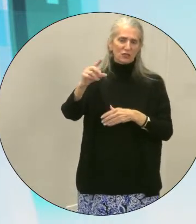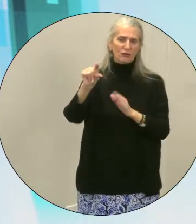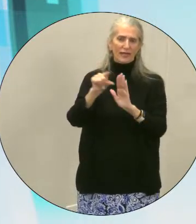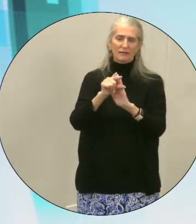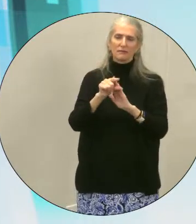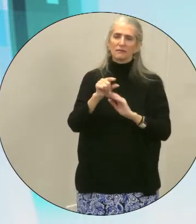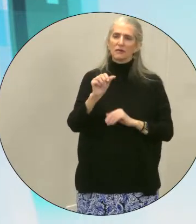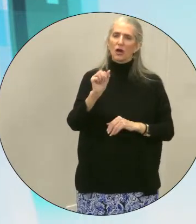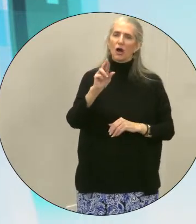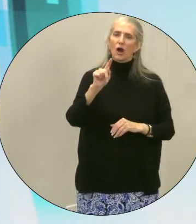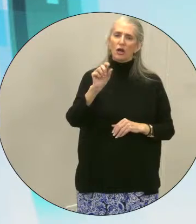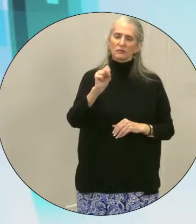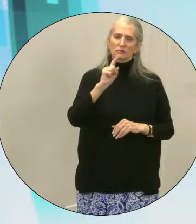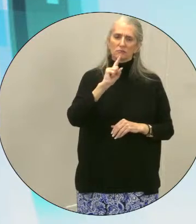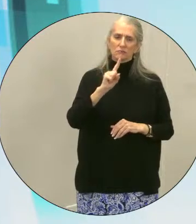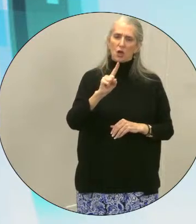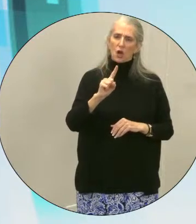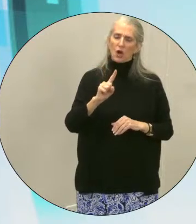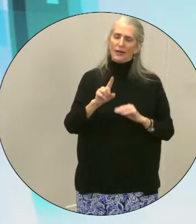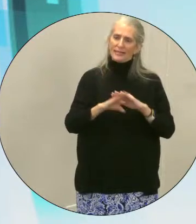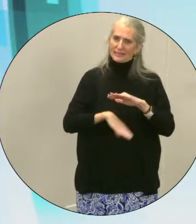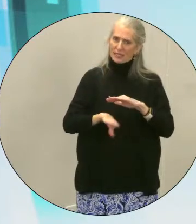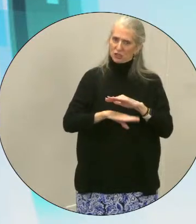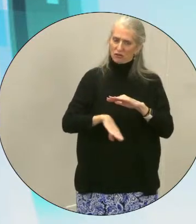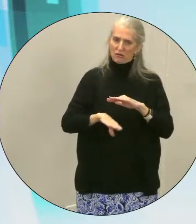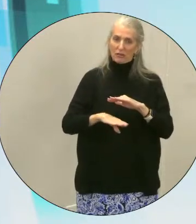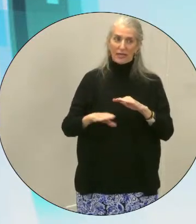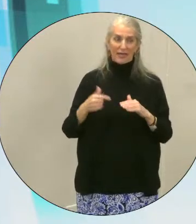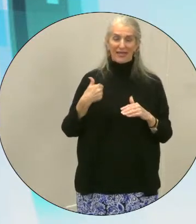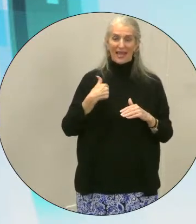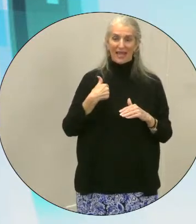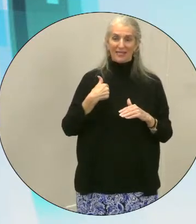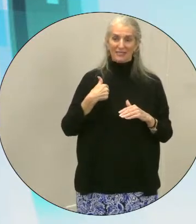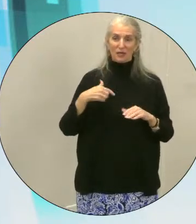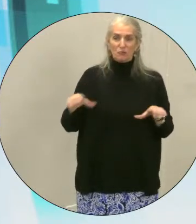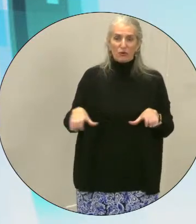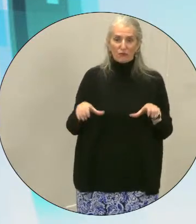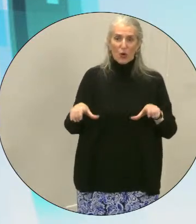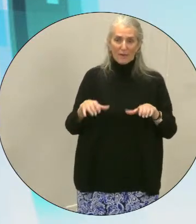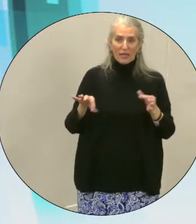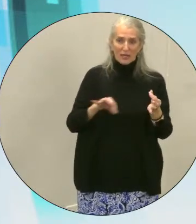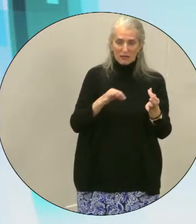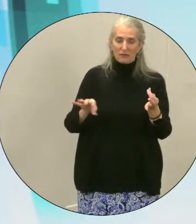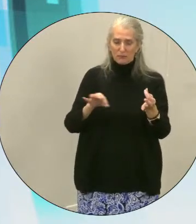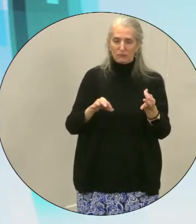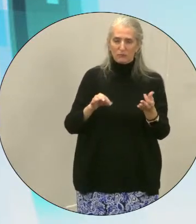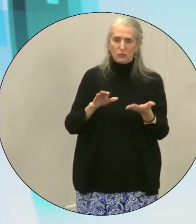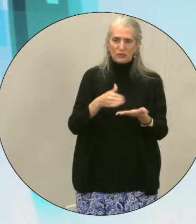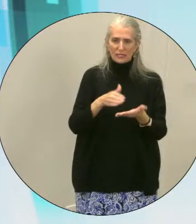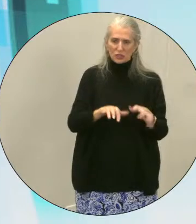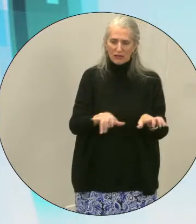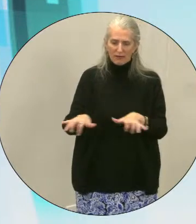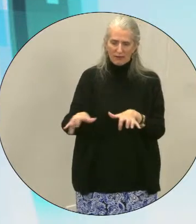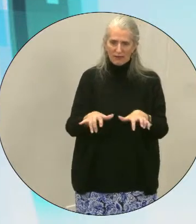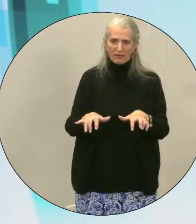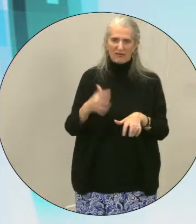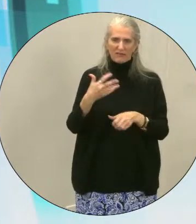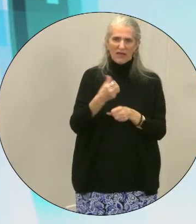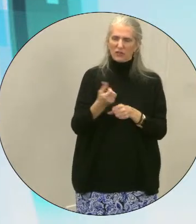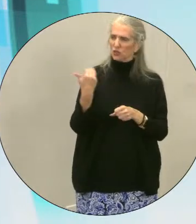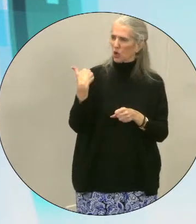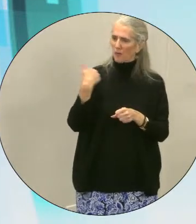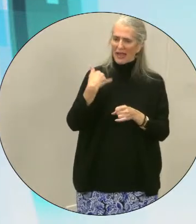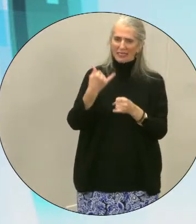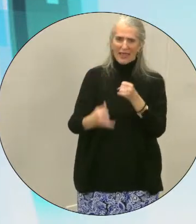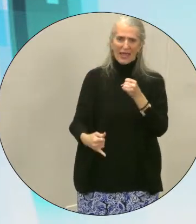Arts are essential, and as a performing musician, I remember just about 5 years ago, I was giving my very last